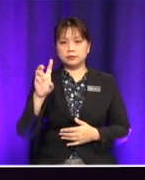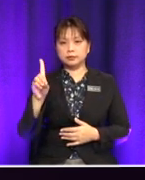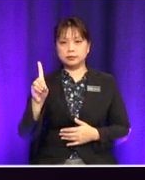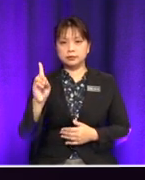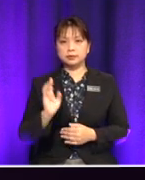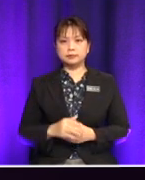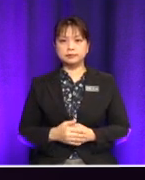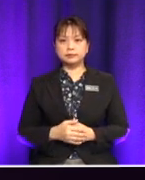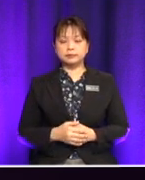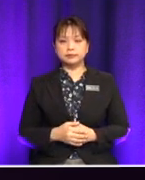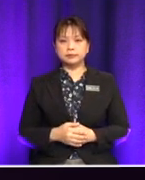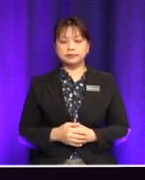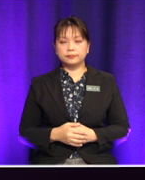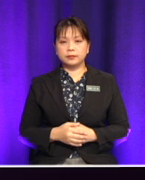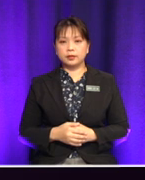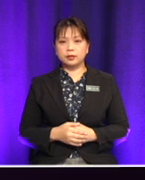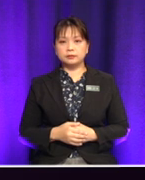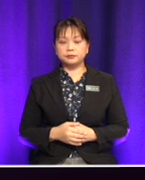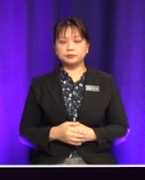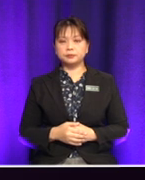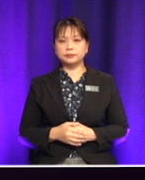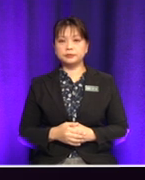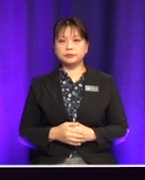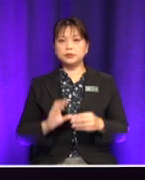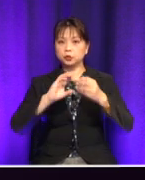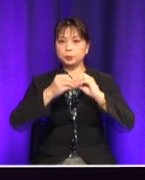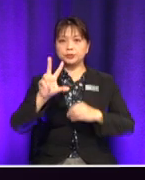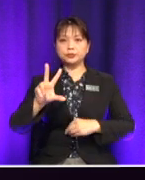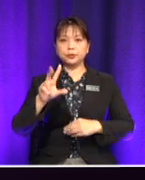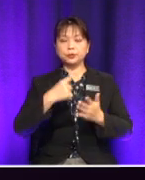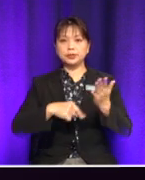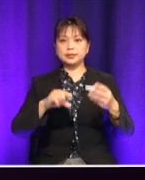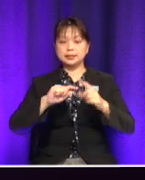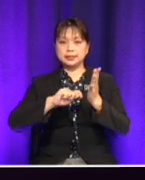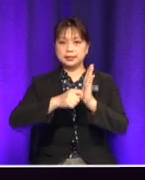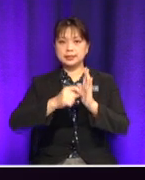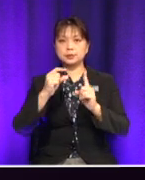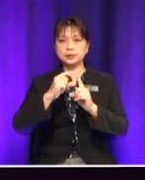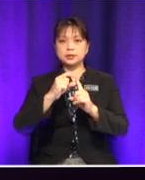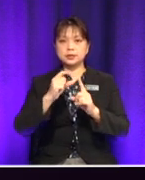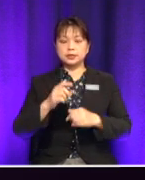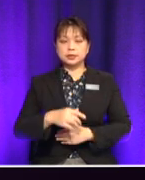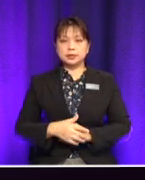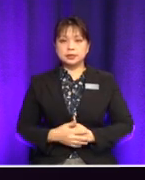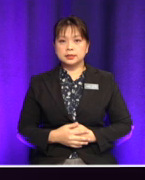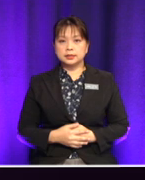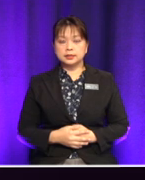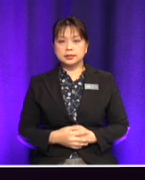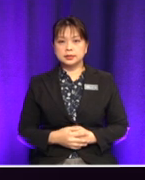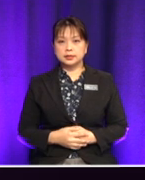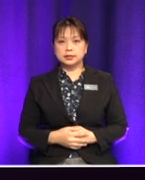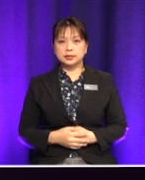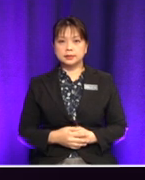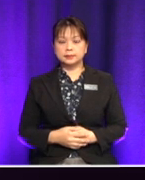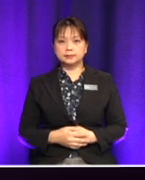Shafika, it's yeah? already there. Okay, now the next one, what are the keywords? Go question number 3, come on, mm-hmm. guys. Let's do Can I give a try, Madam? Yes, Adam, all what right. are